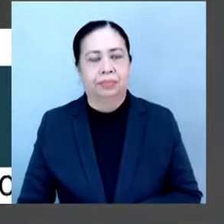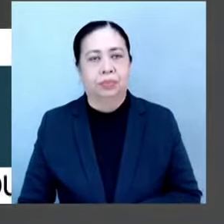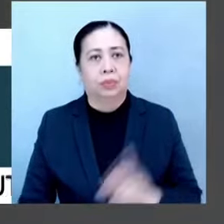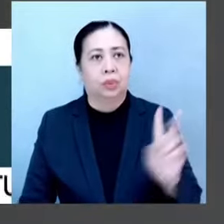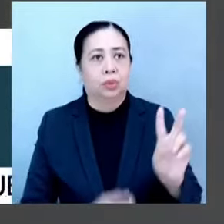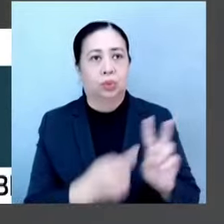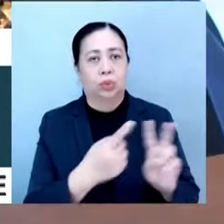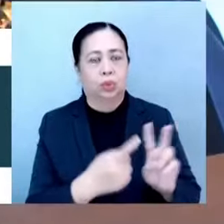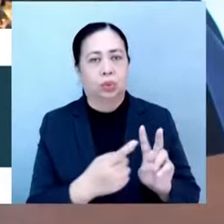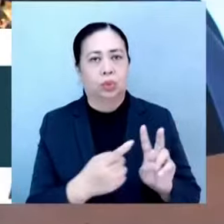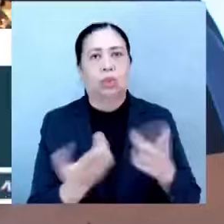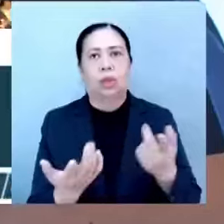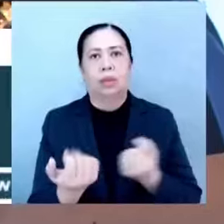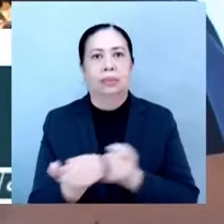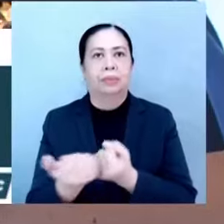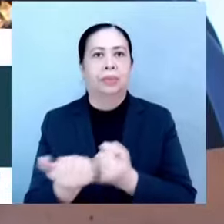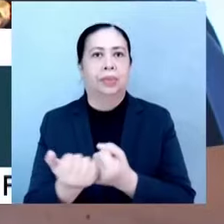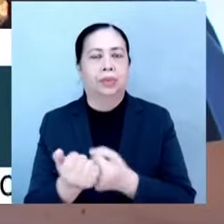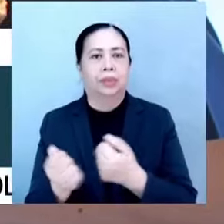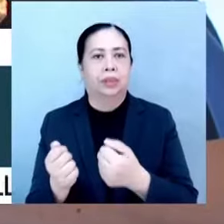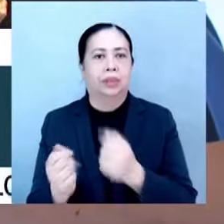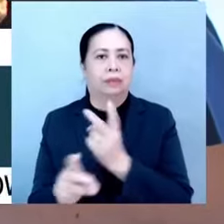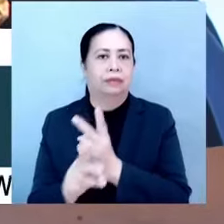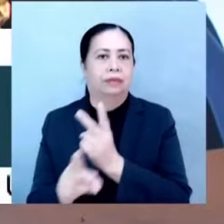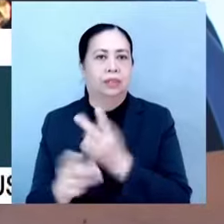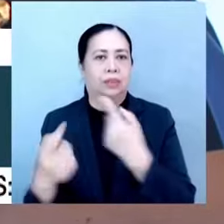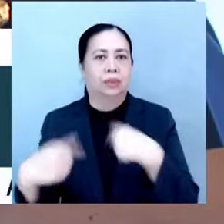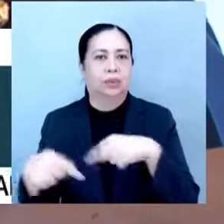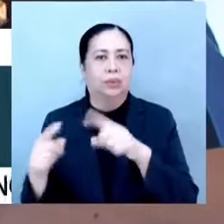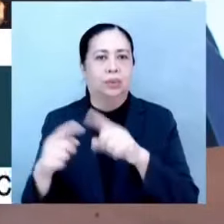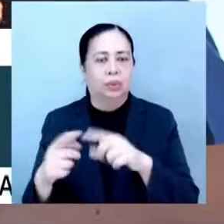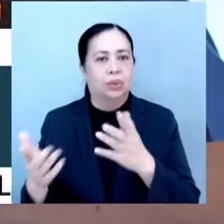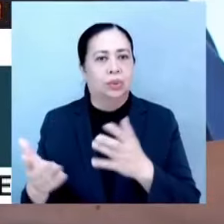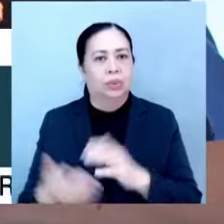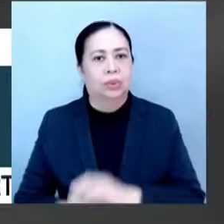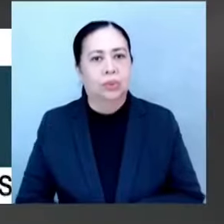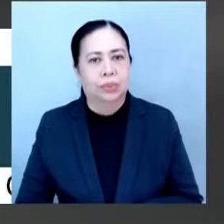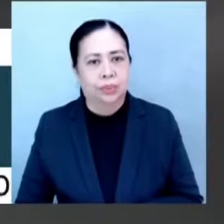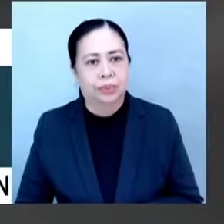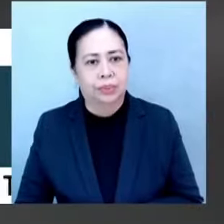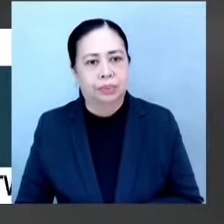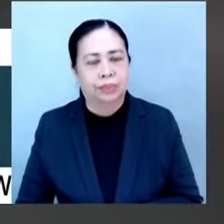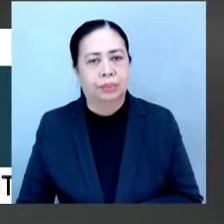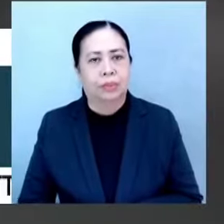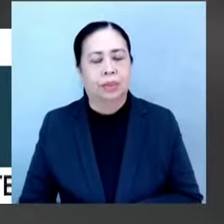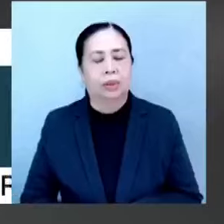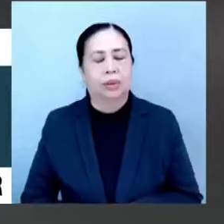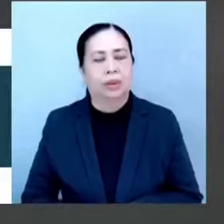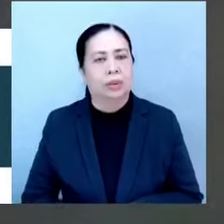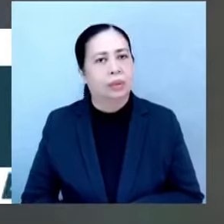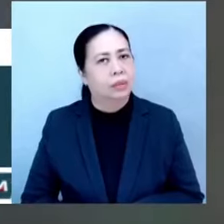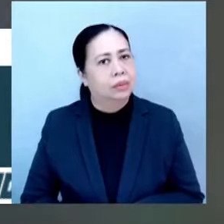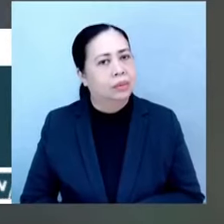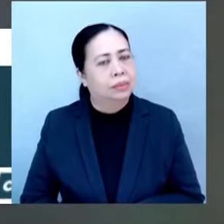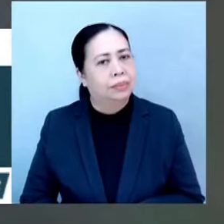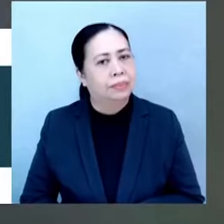a vehicle who happens to speed away. So nakuha sila ng ating team from